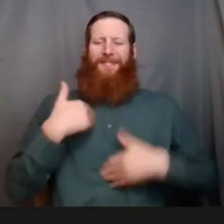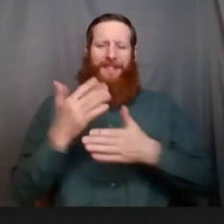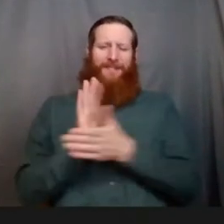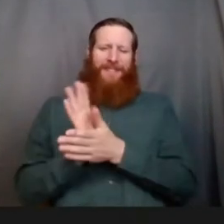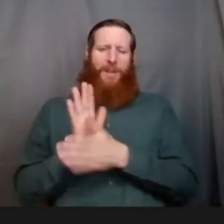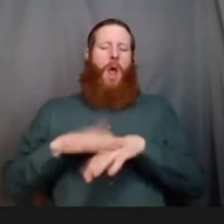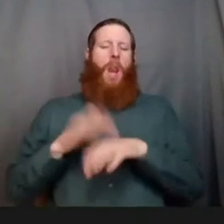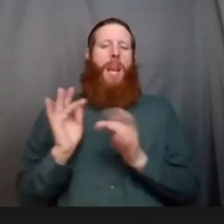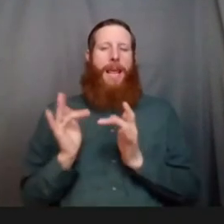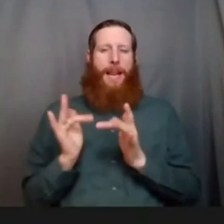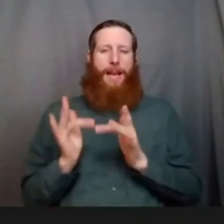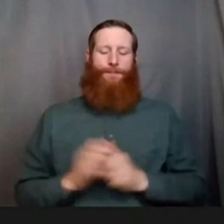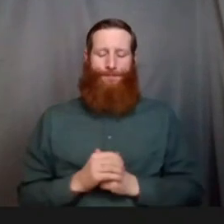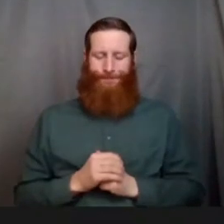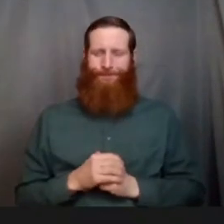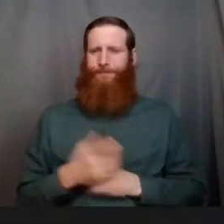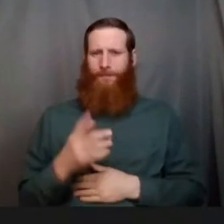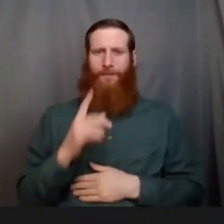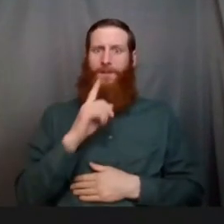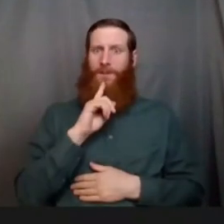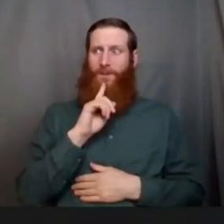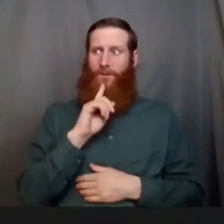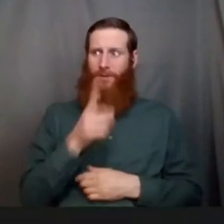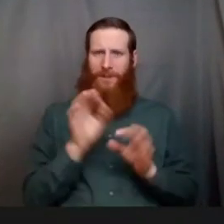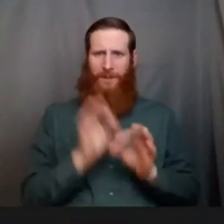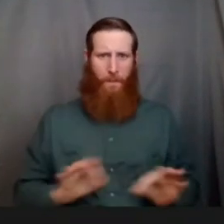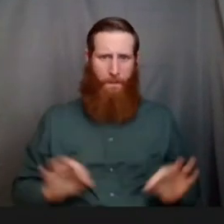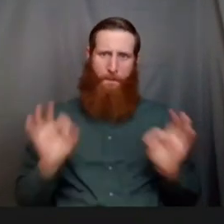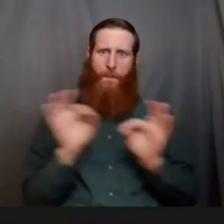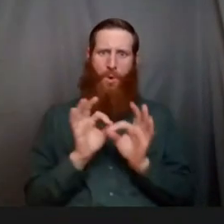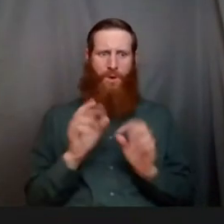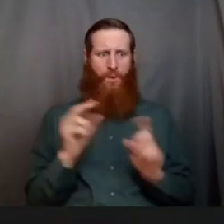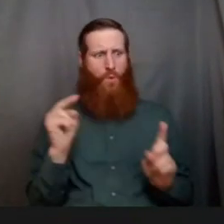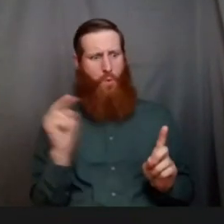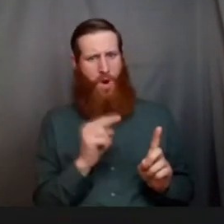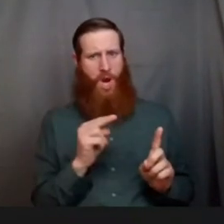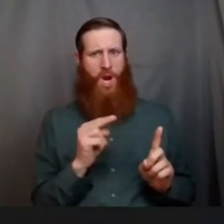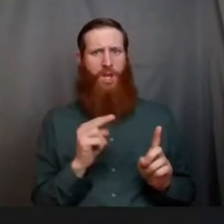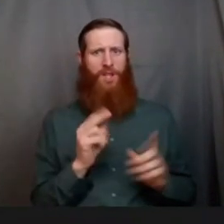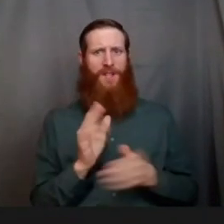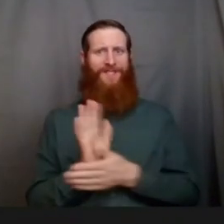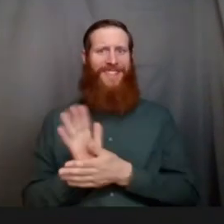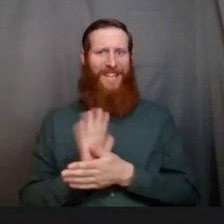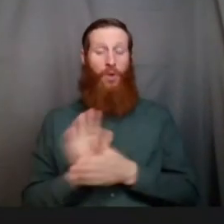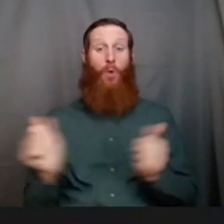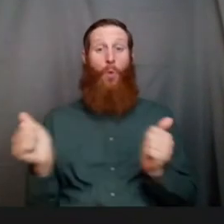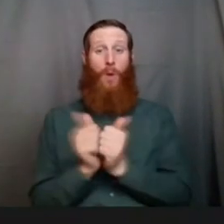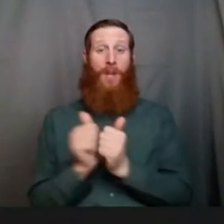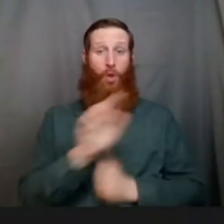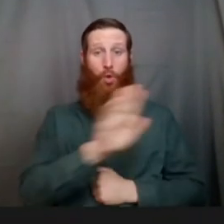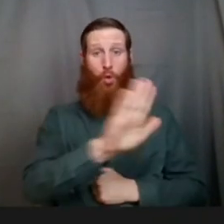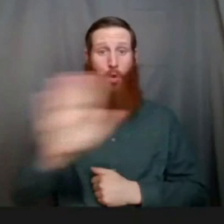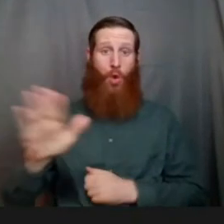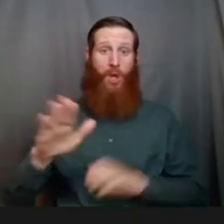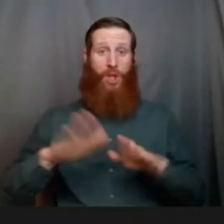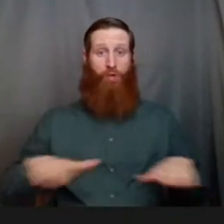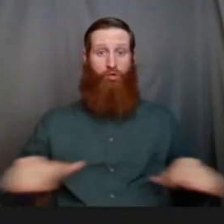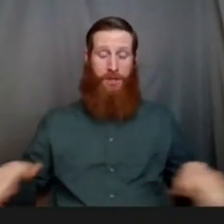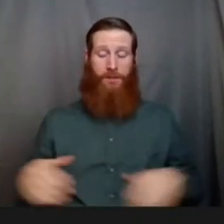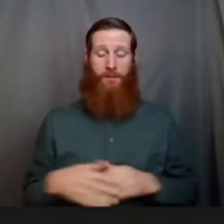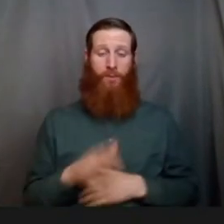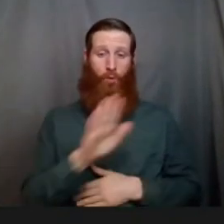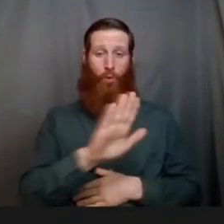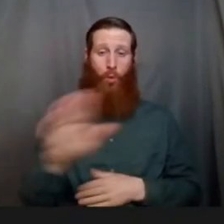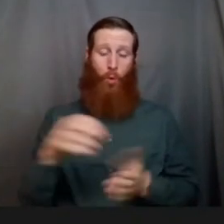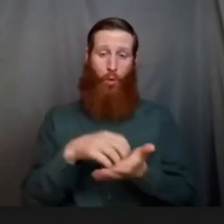before, I think it'll be really important to watch the videos with your children and your students. That way you can